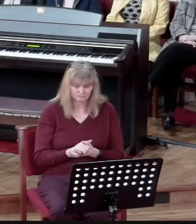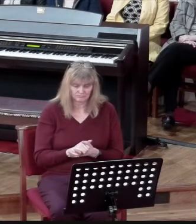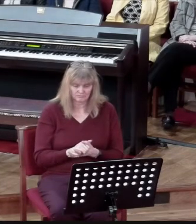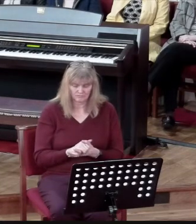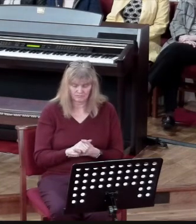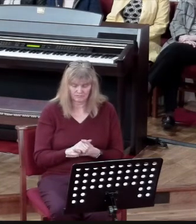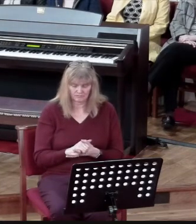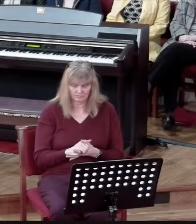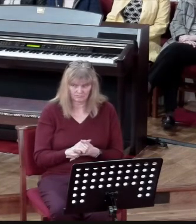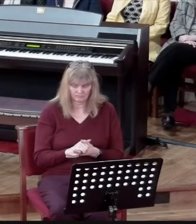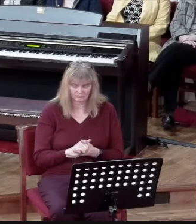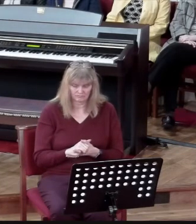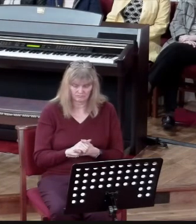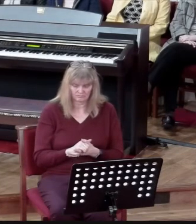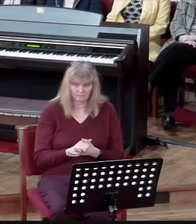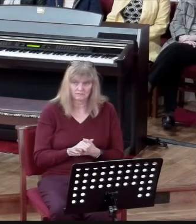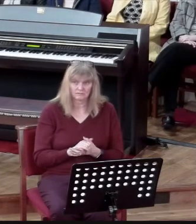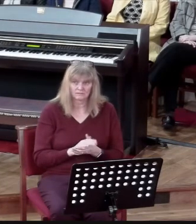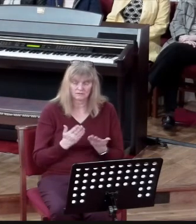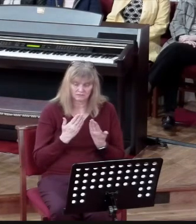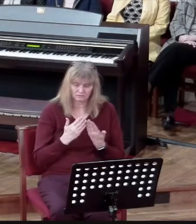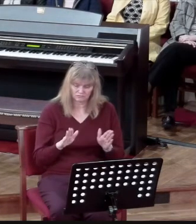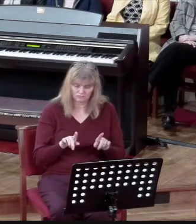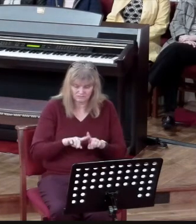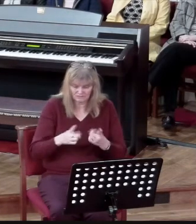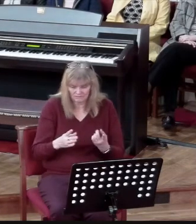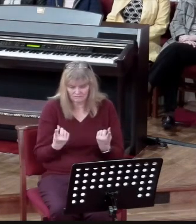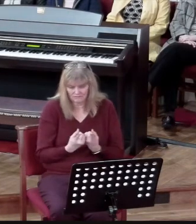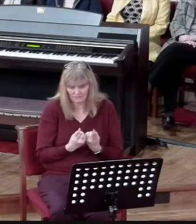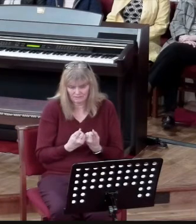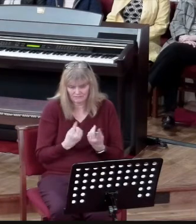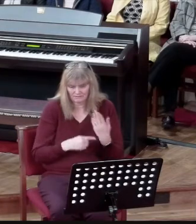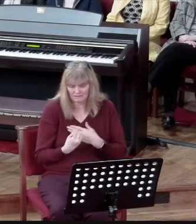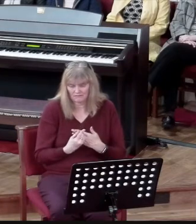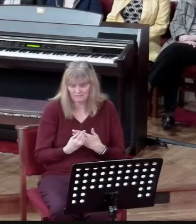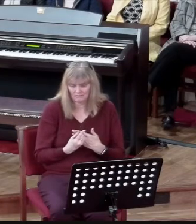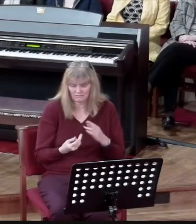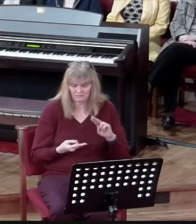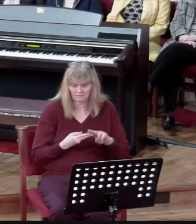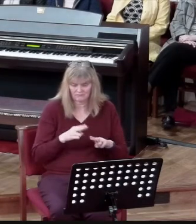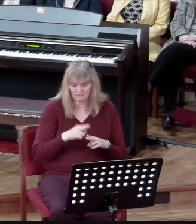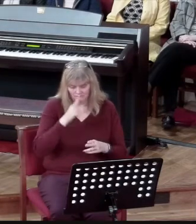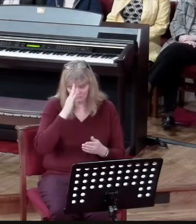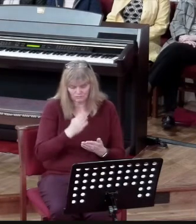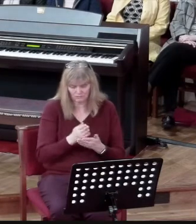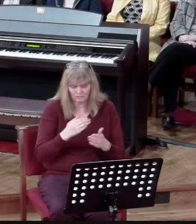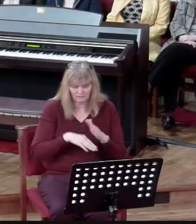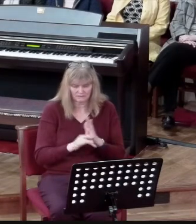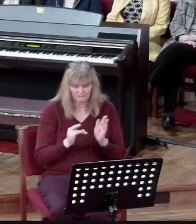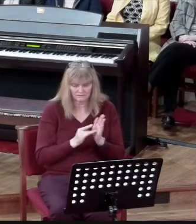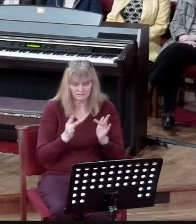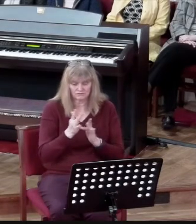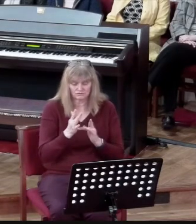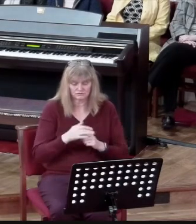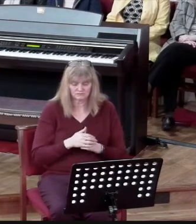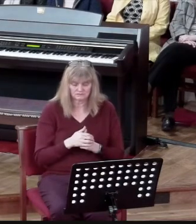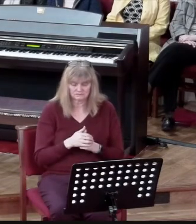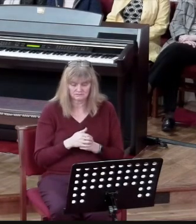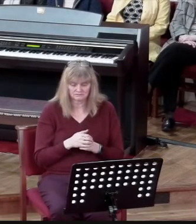level, it's showing us a difference, and yet the way that Peter and John work together, and it's